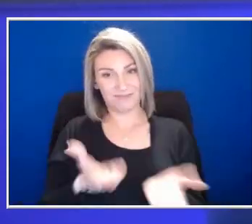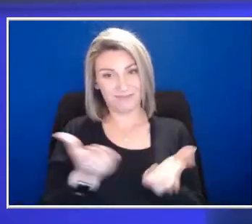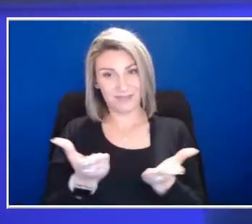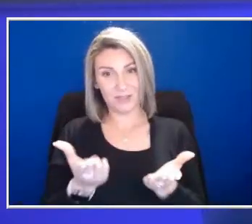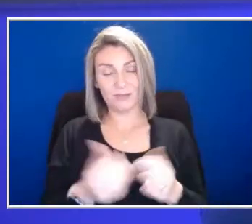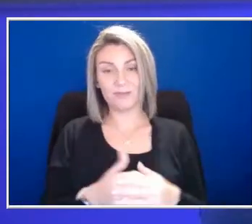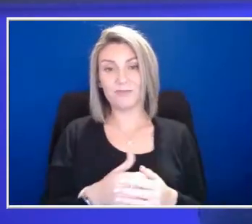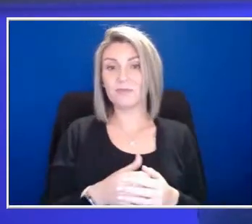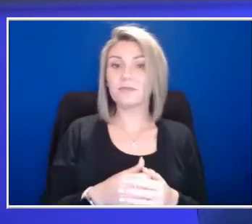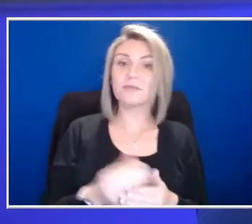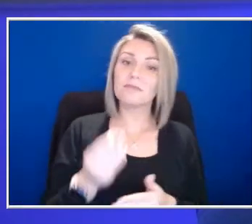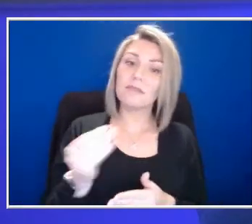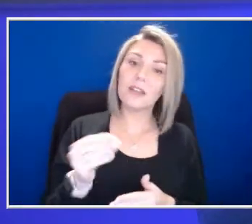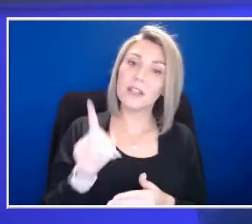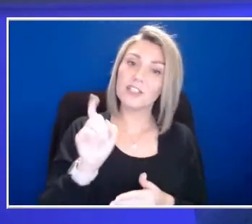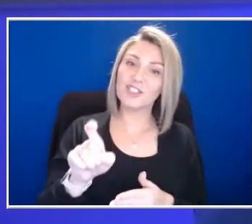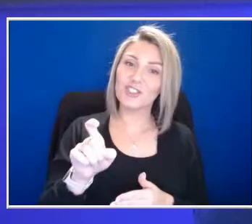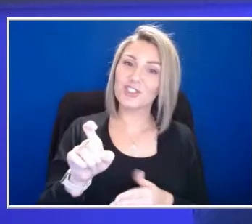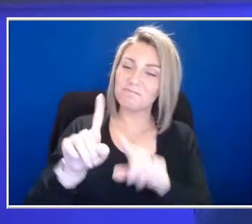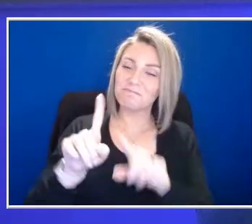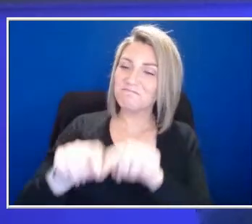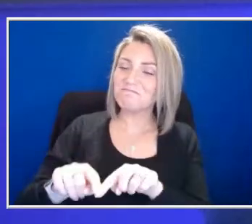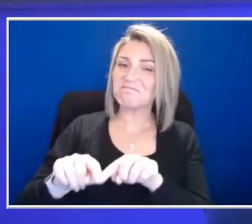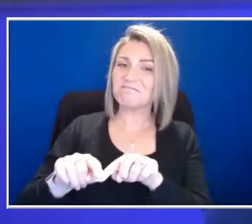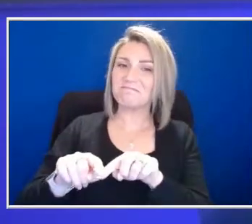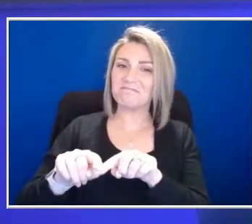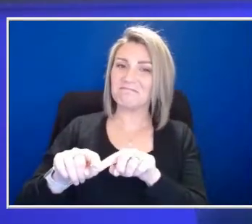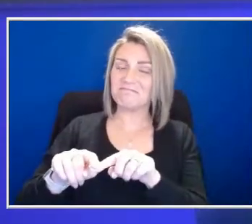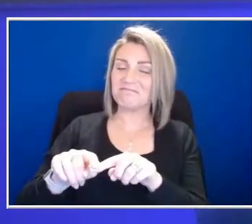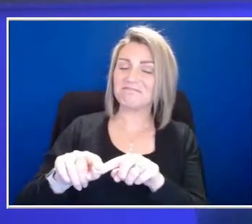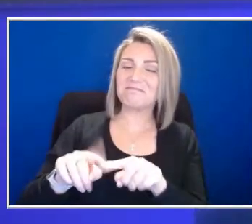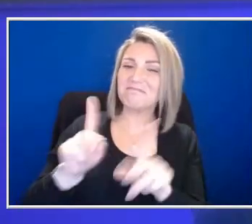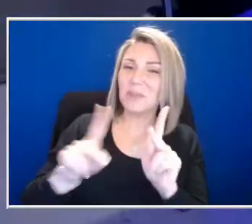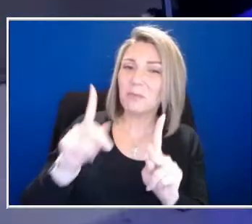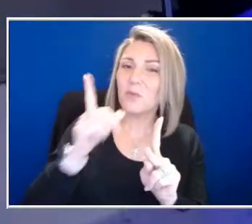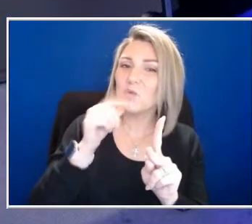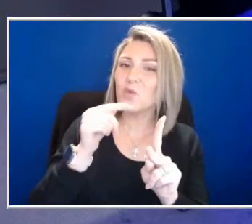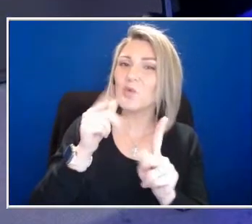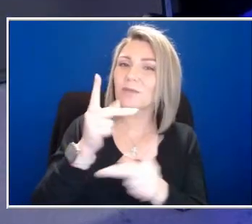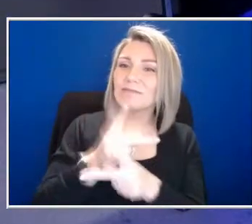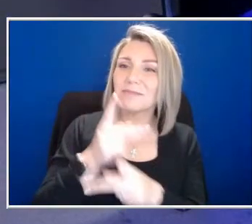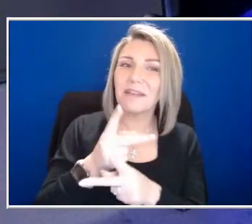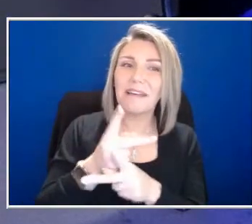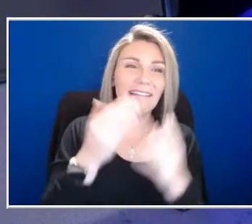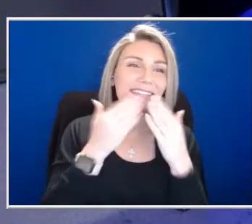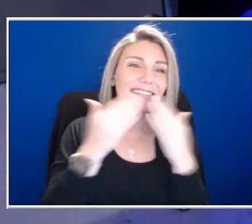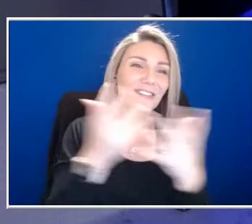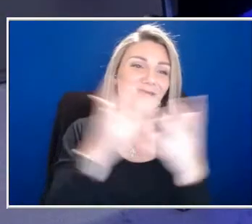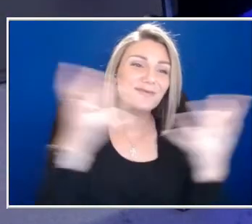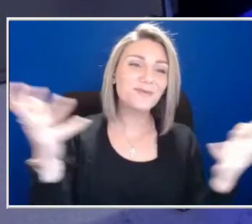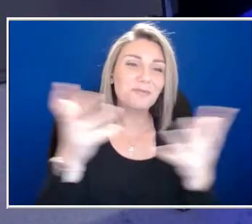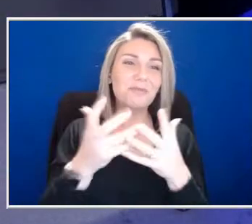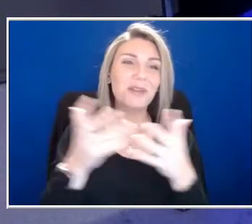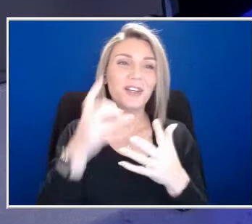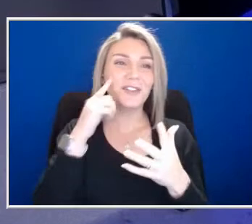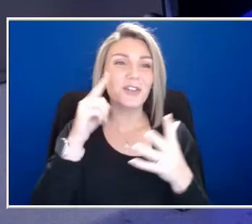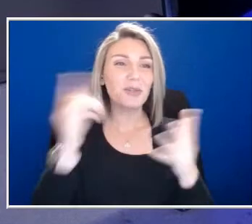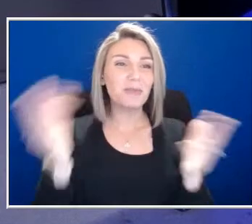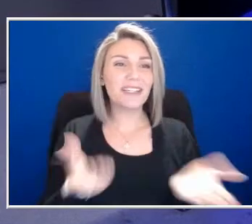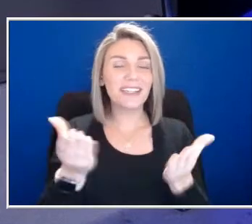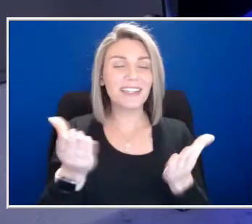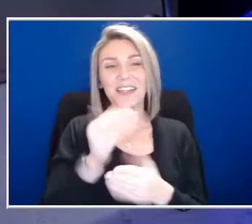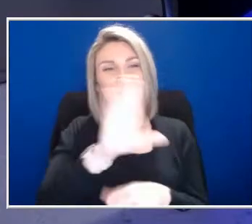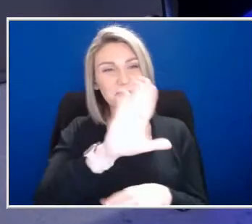that they should lean on people who care about them. Meredith, thank you so much. Thank you just for being here, but also just the work you do with